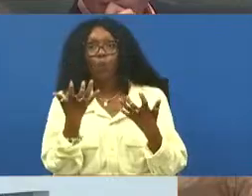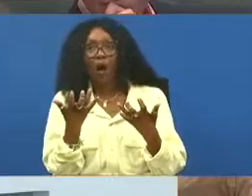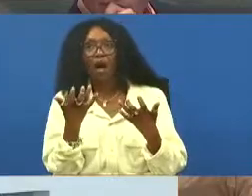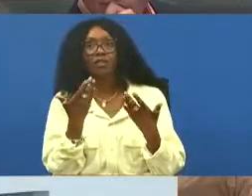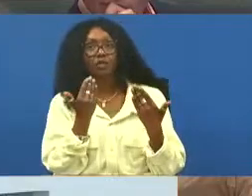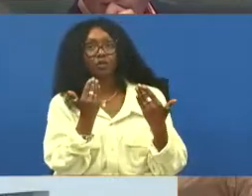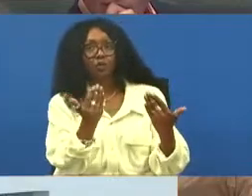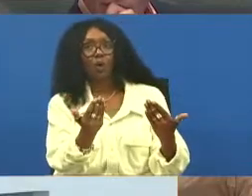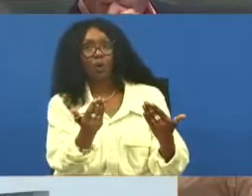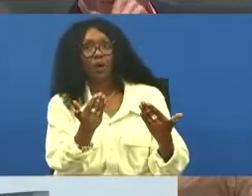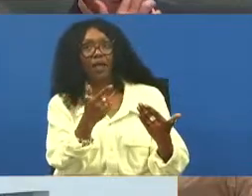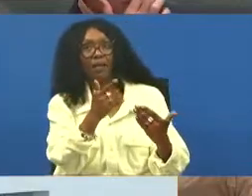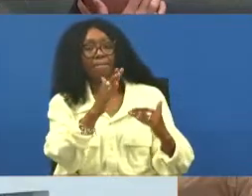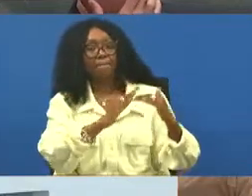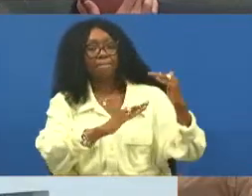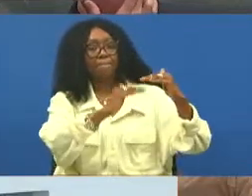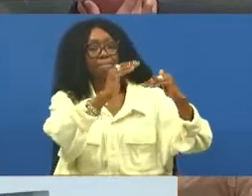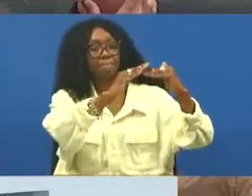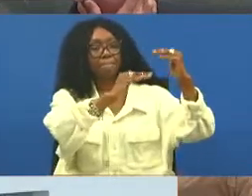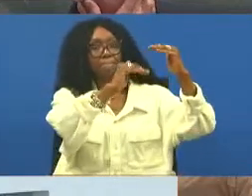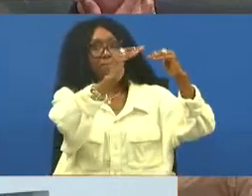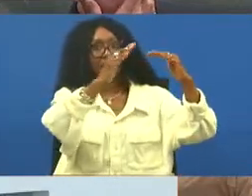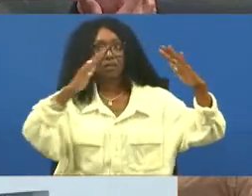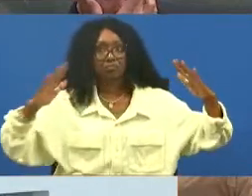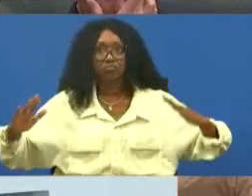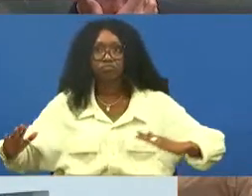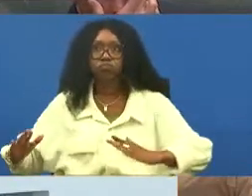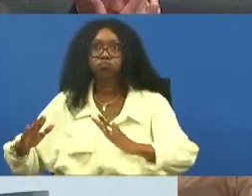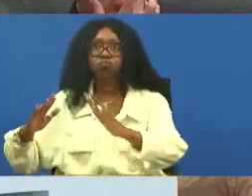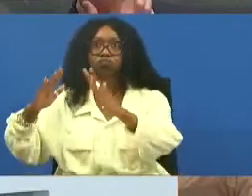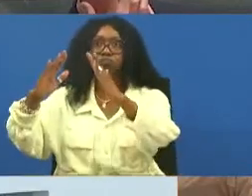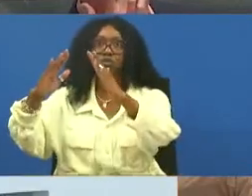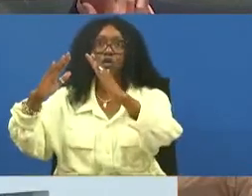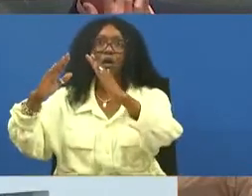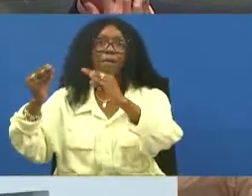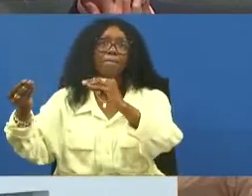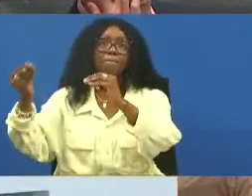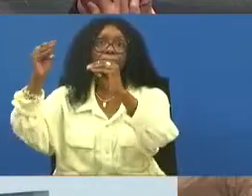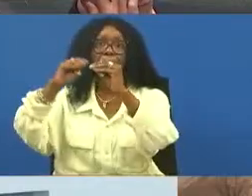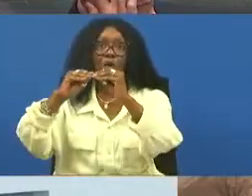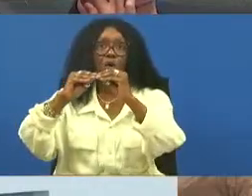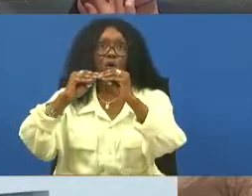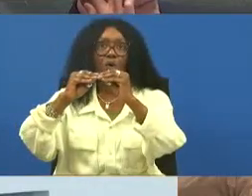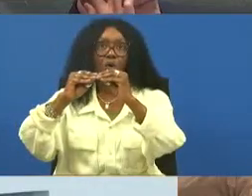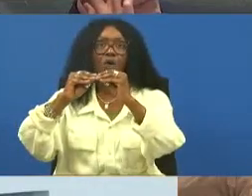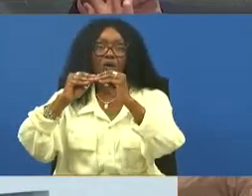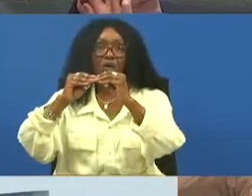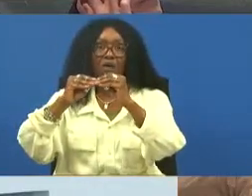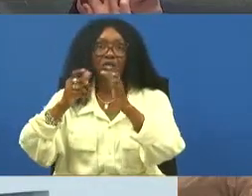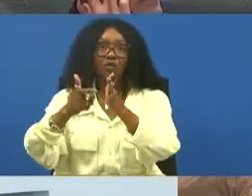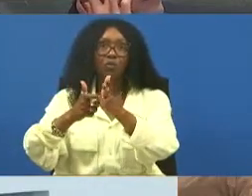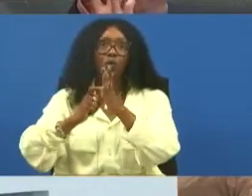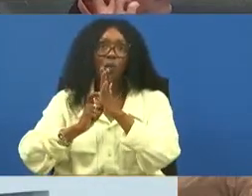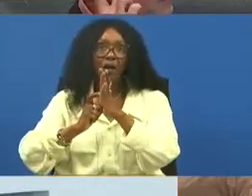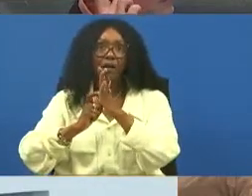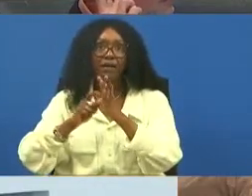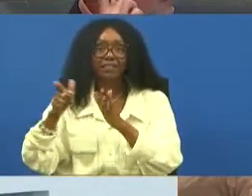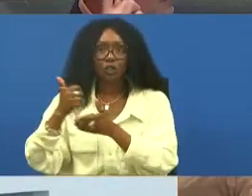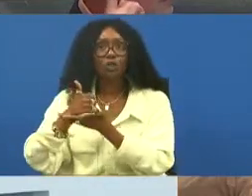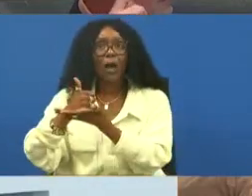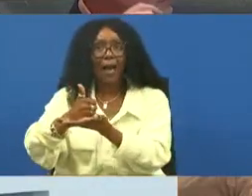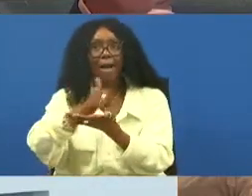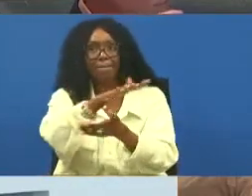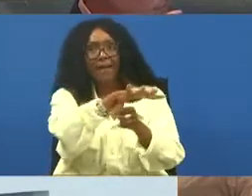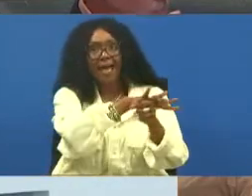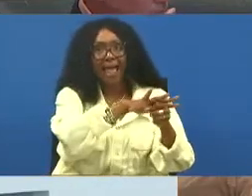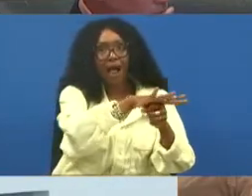existing pond, build up the banks and provide an additional amount of storage, beyond what is required. So it will help the area